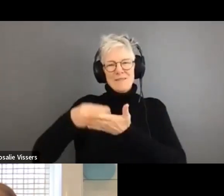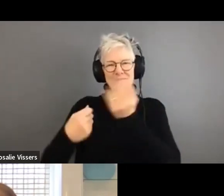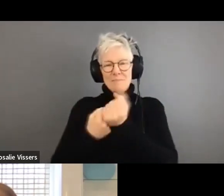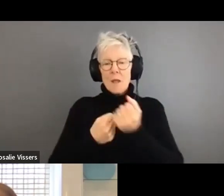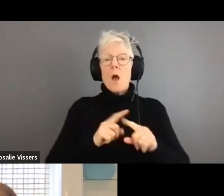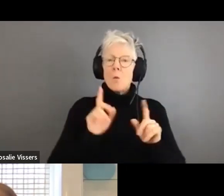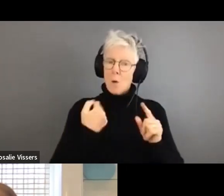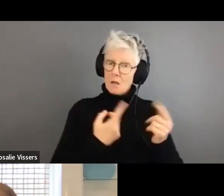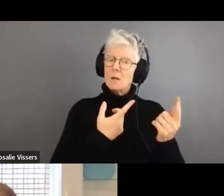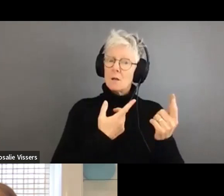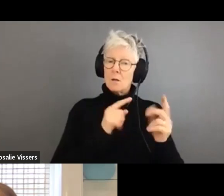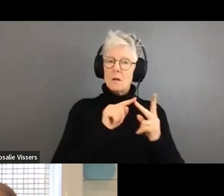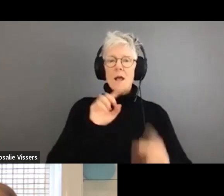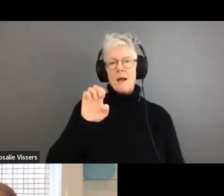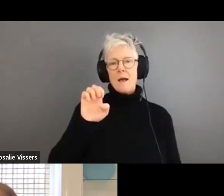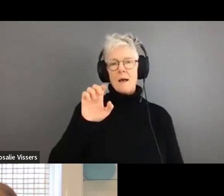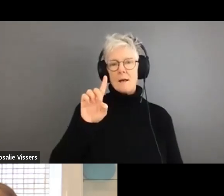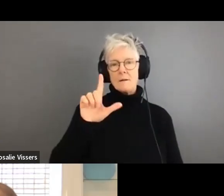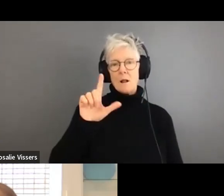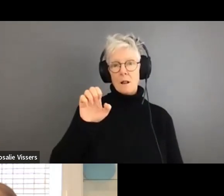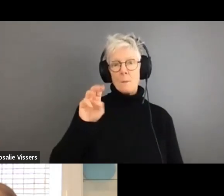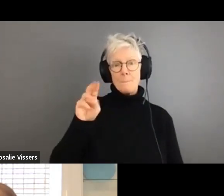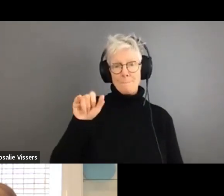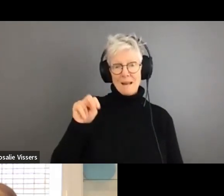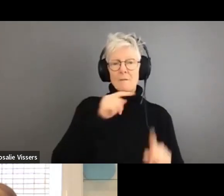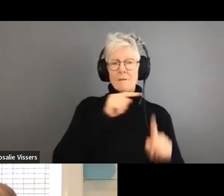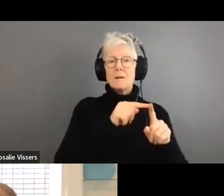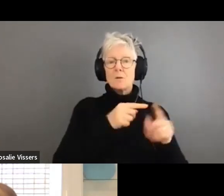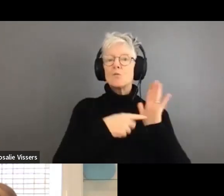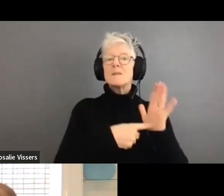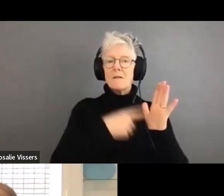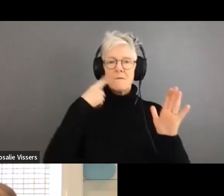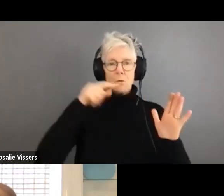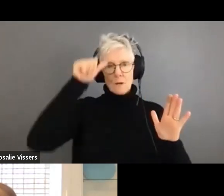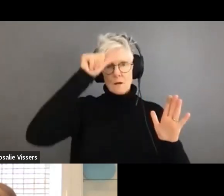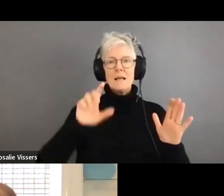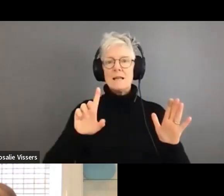Edelman, and Edelman is the PR representative for Dove Men Plus Care,